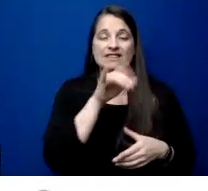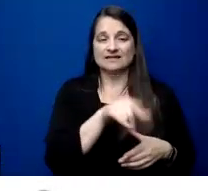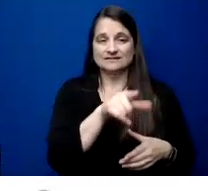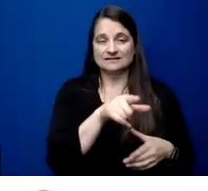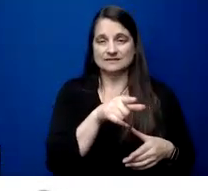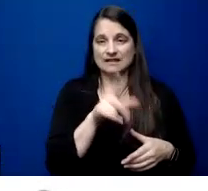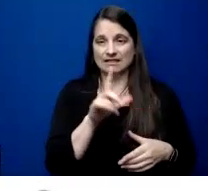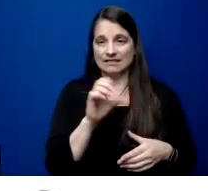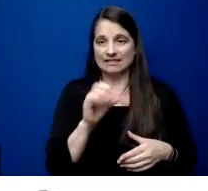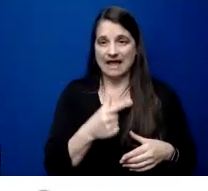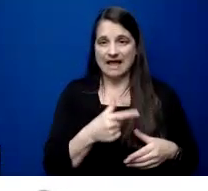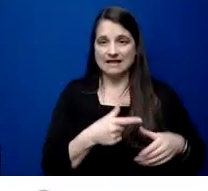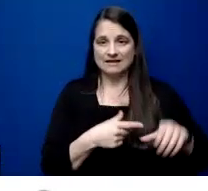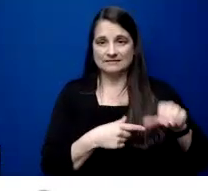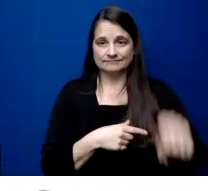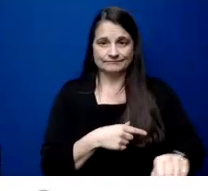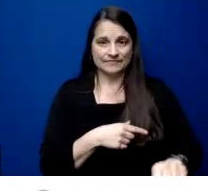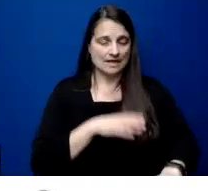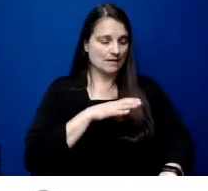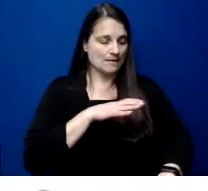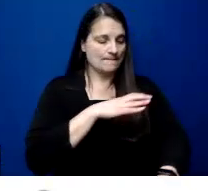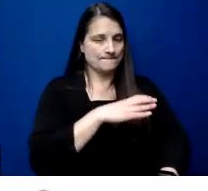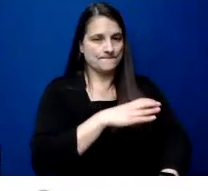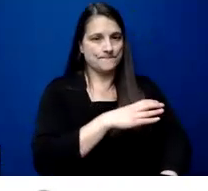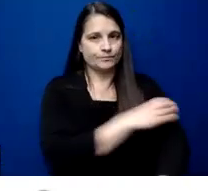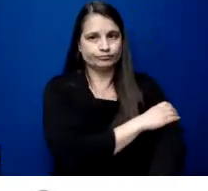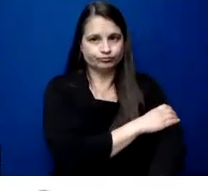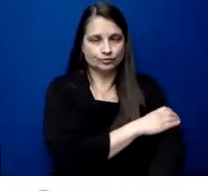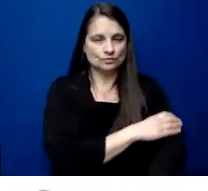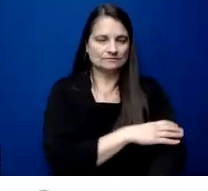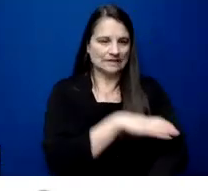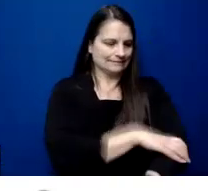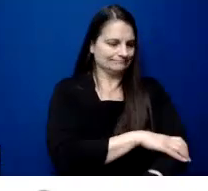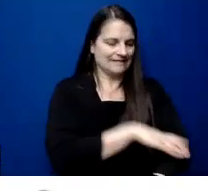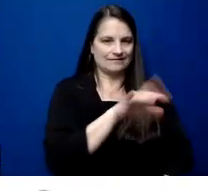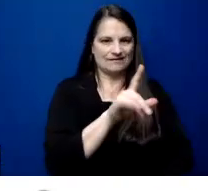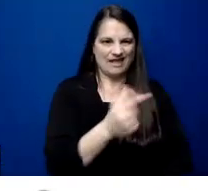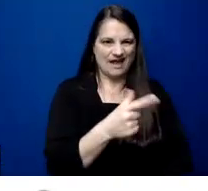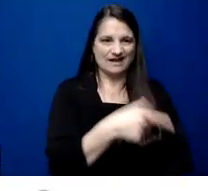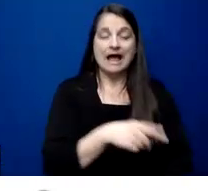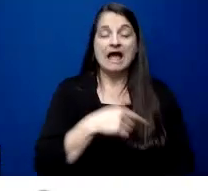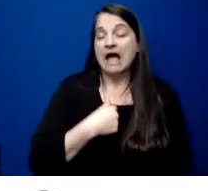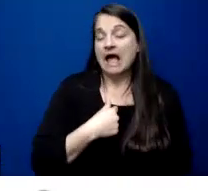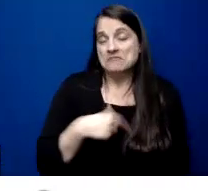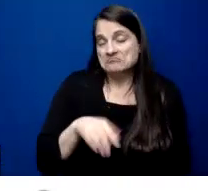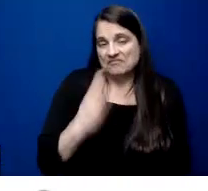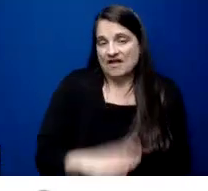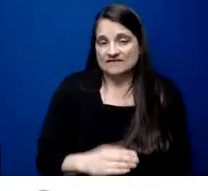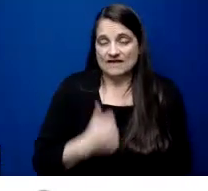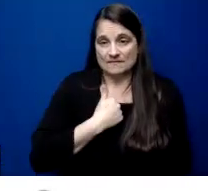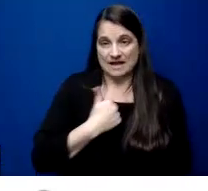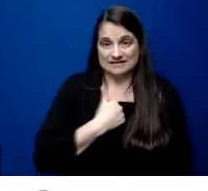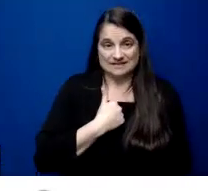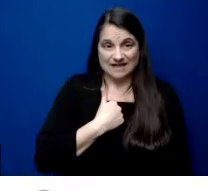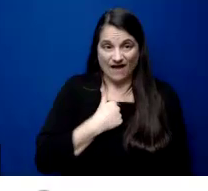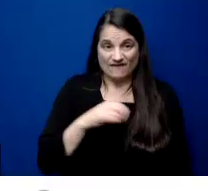upper leg, their thigh, with the tablet in their lap. I have never personally found